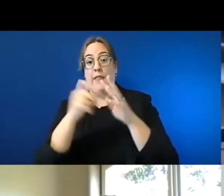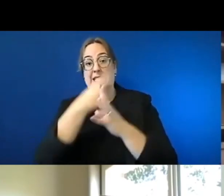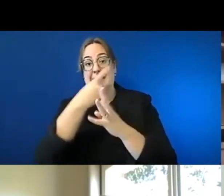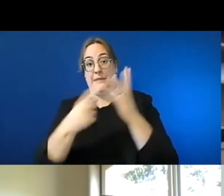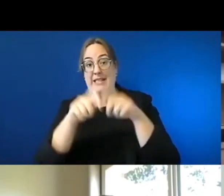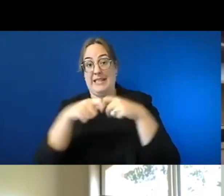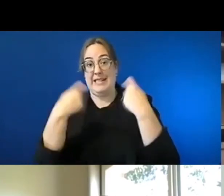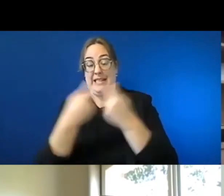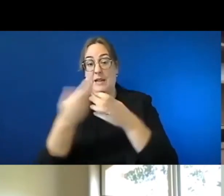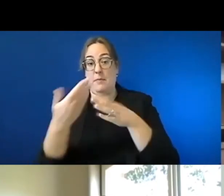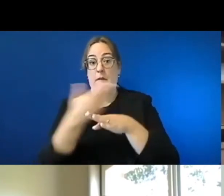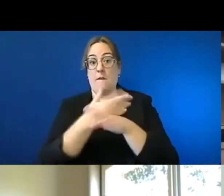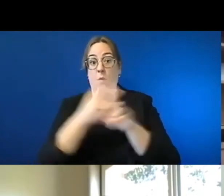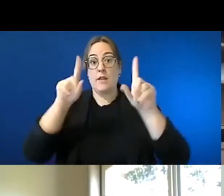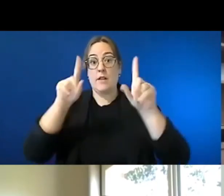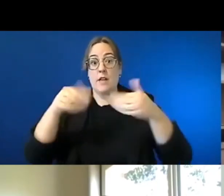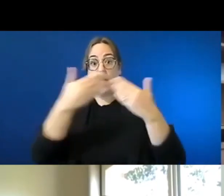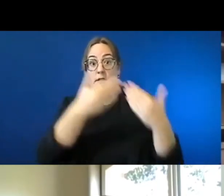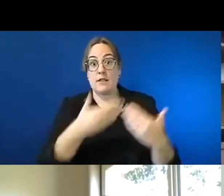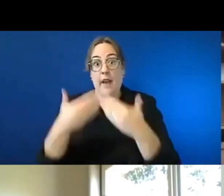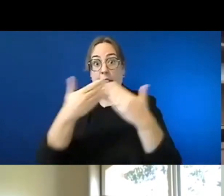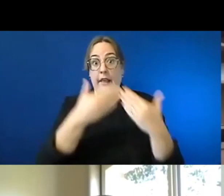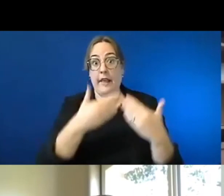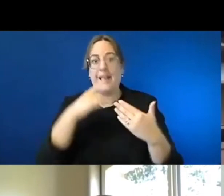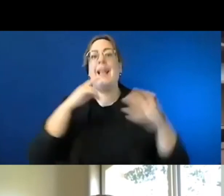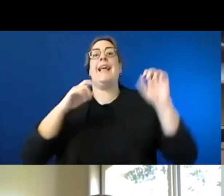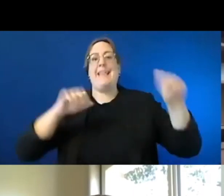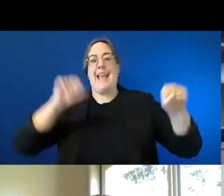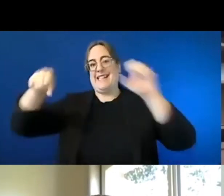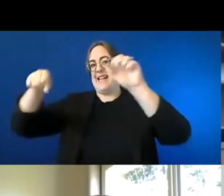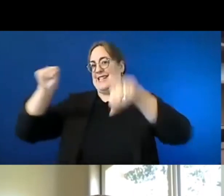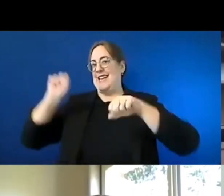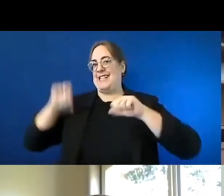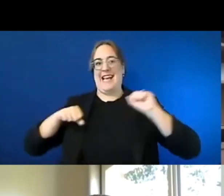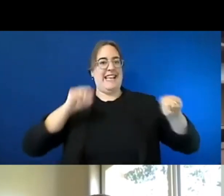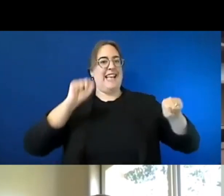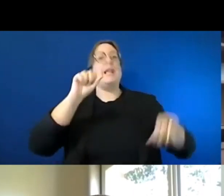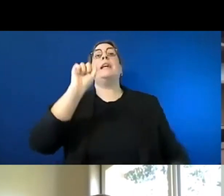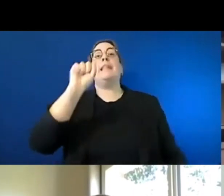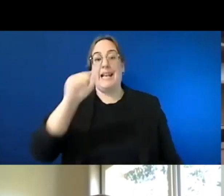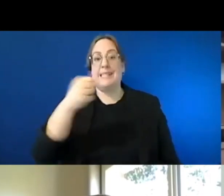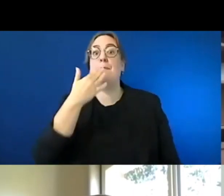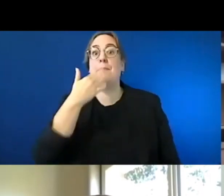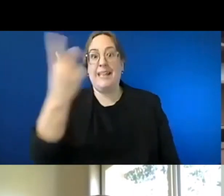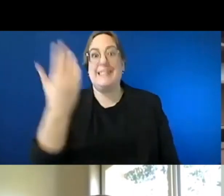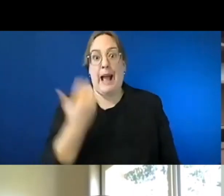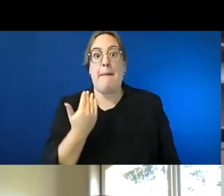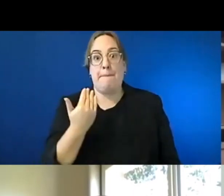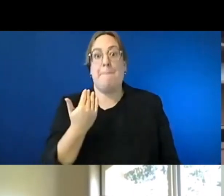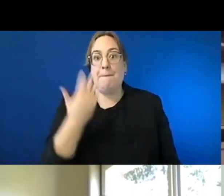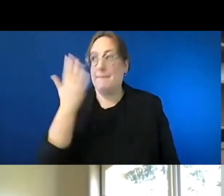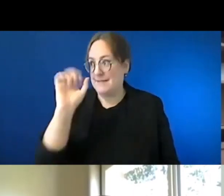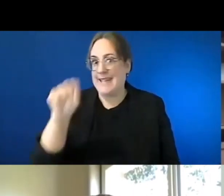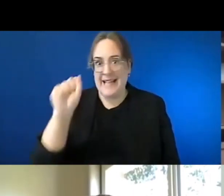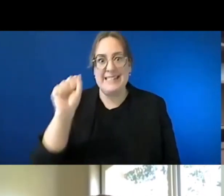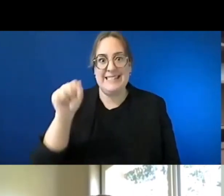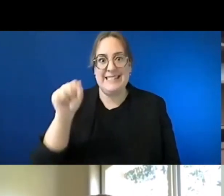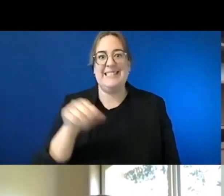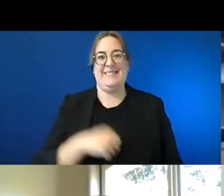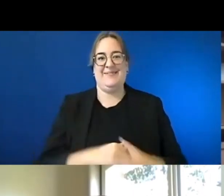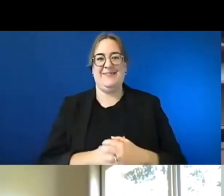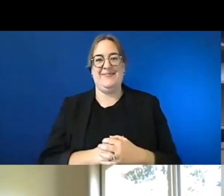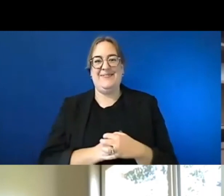study? Yes. Yes, yes. Please do. Correct